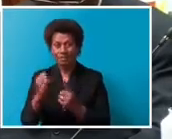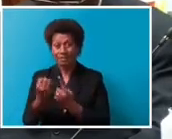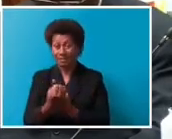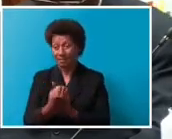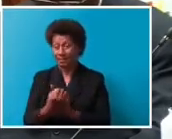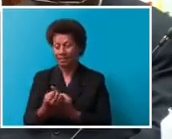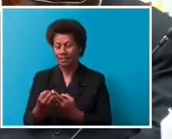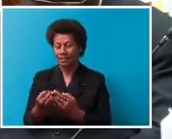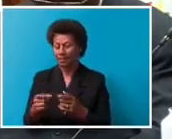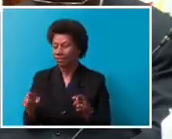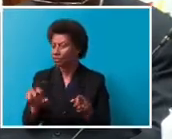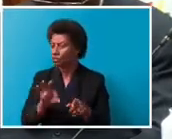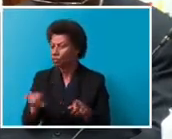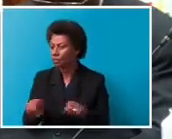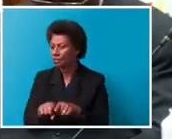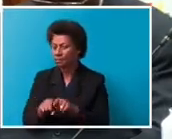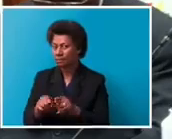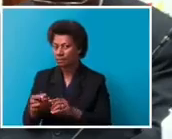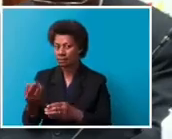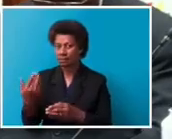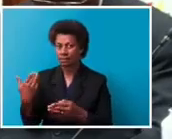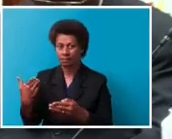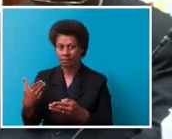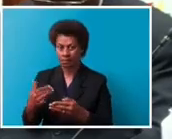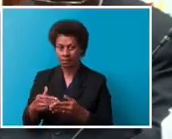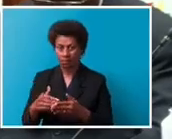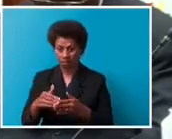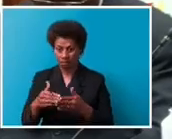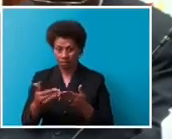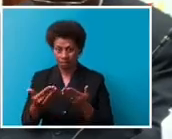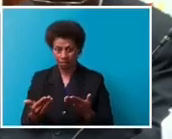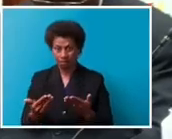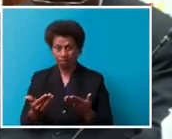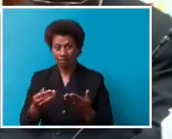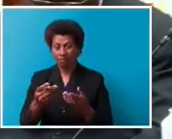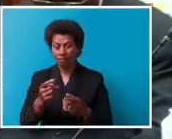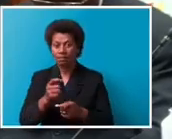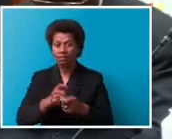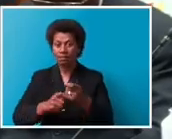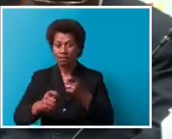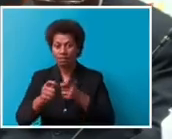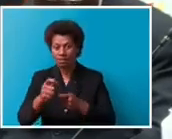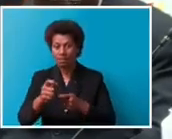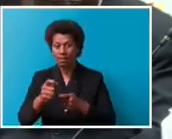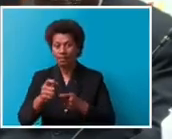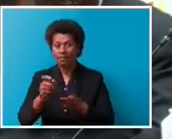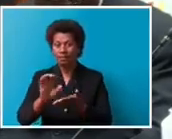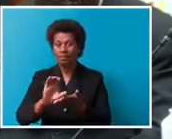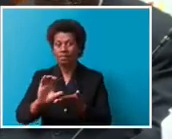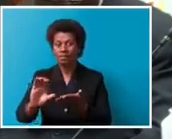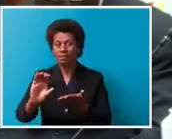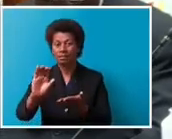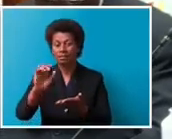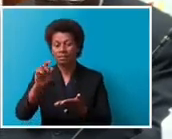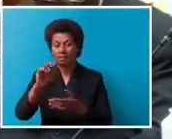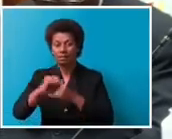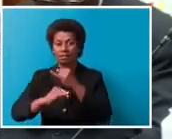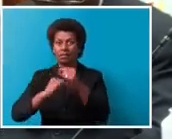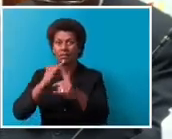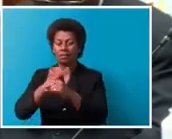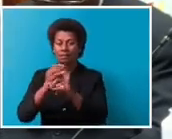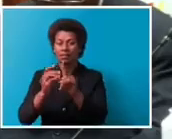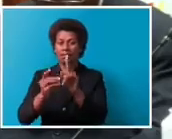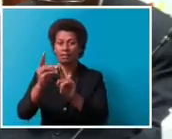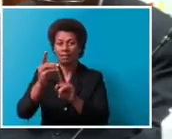times, which will have far-reaching consequences on trade, commerce, and international development across the